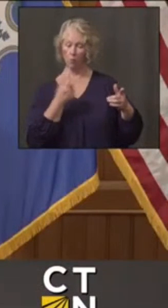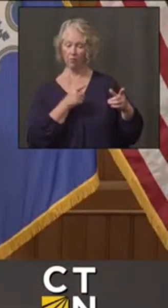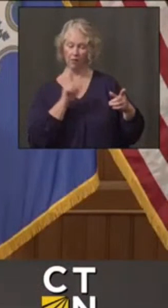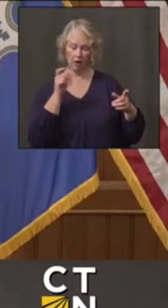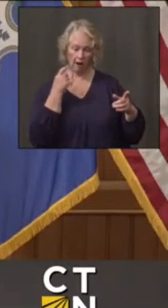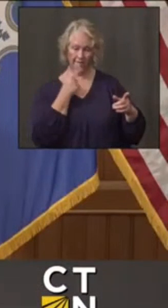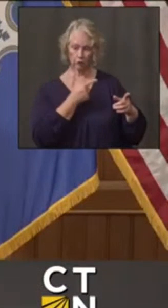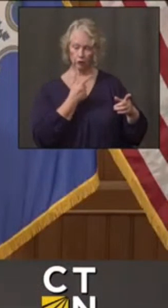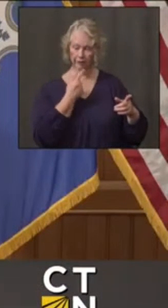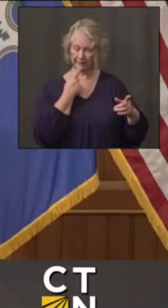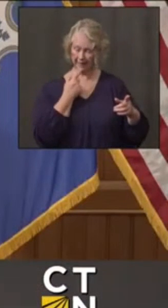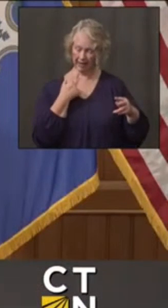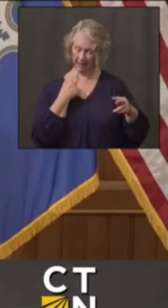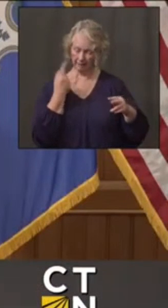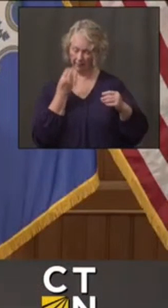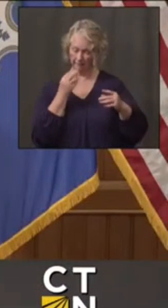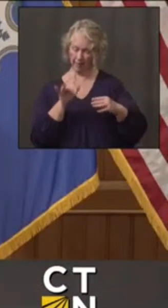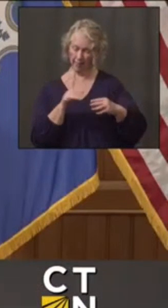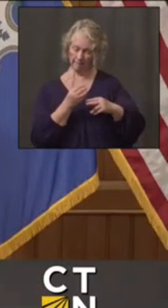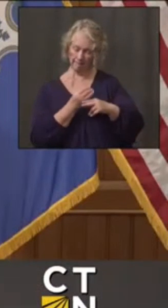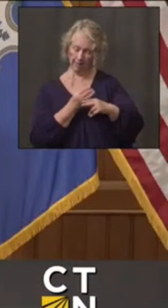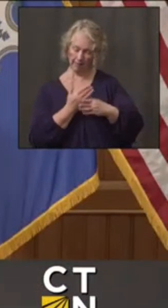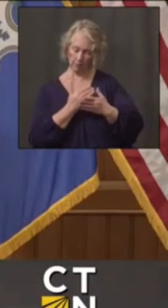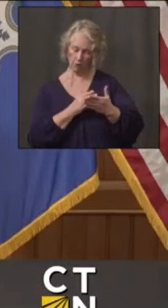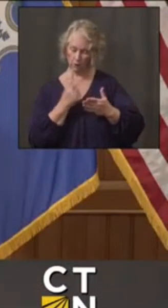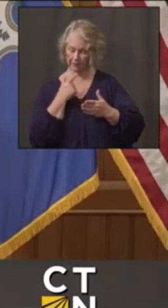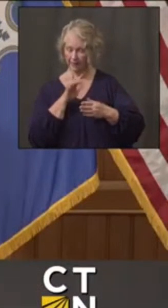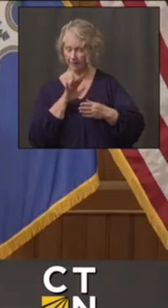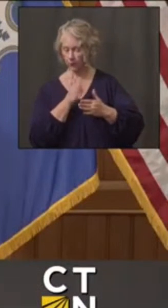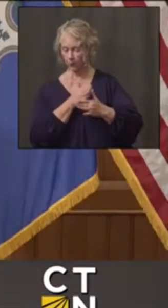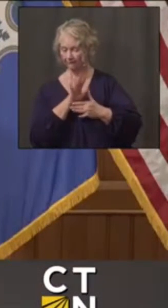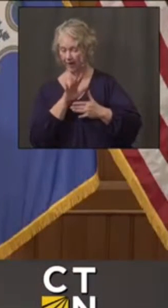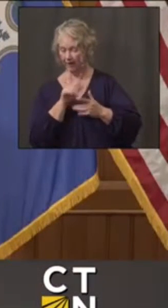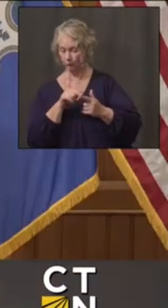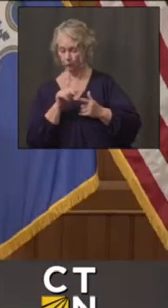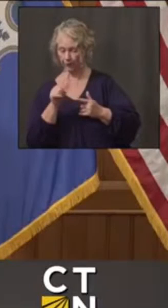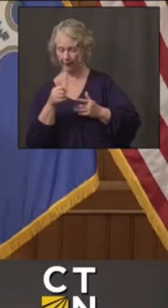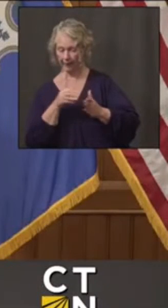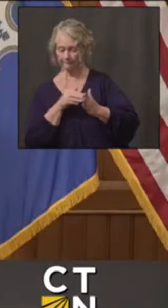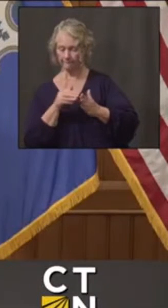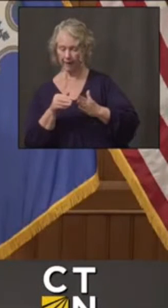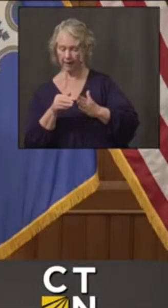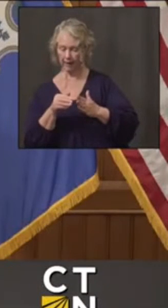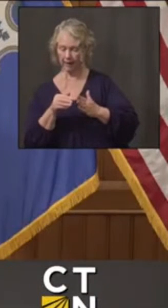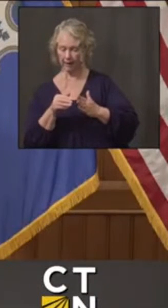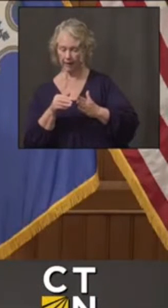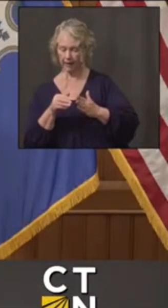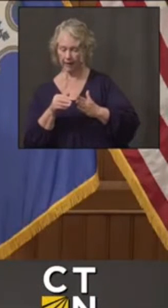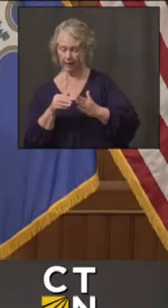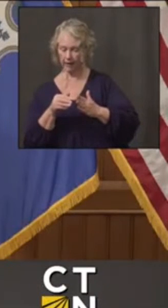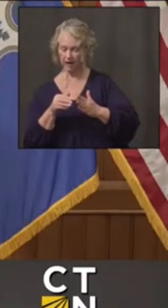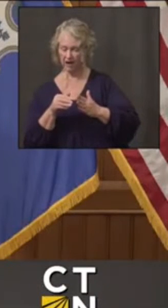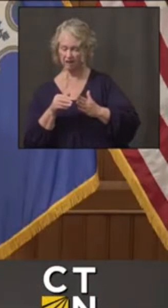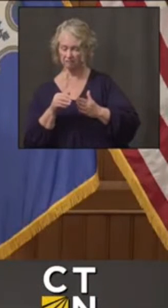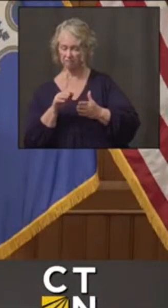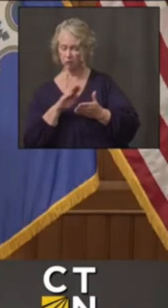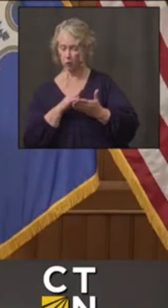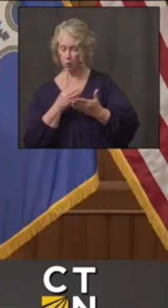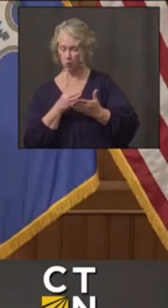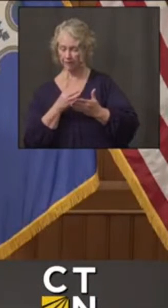suggested earlier, if there's going to be 5 to 10 million doses available at the end of the year, that's what,